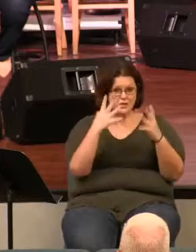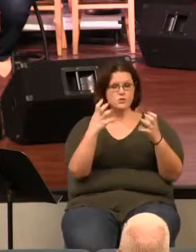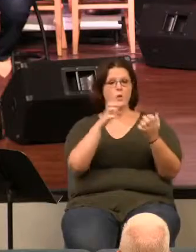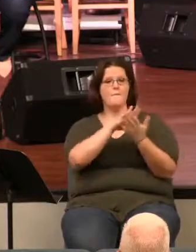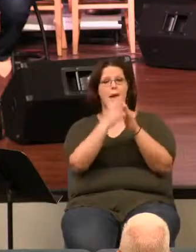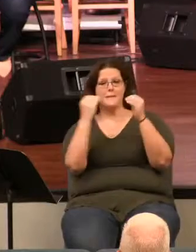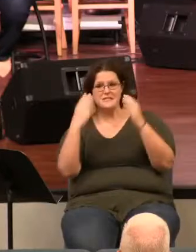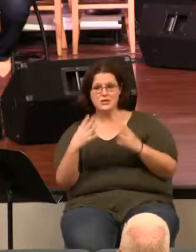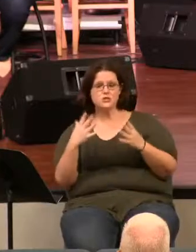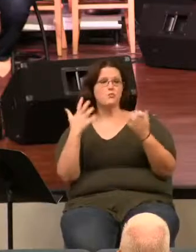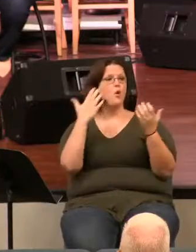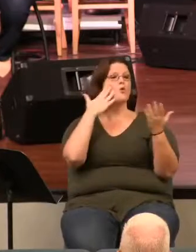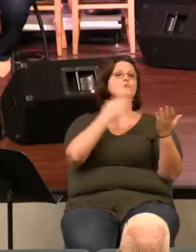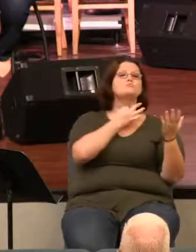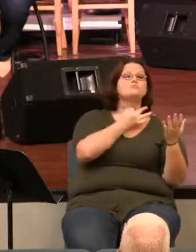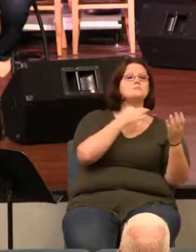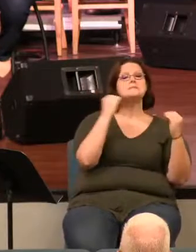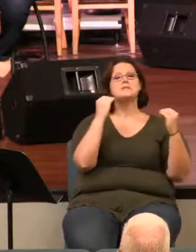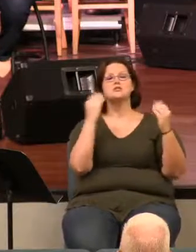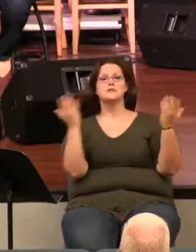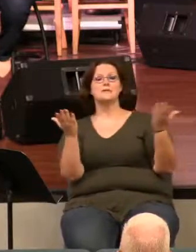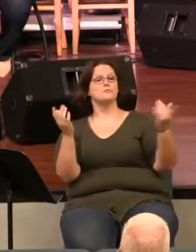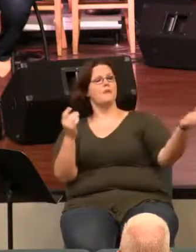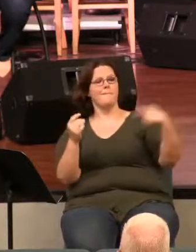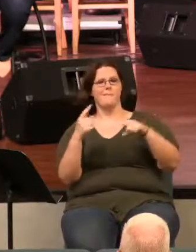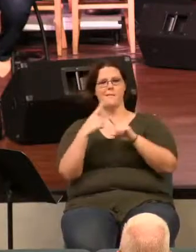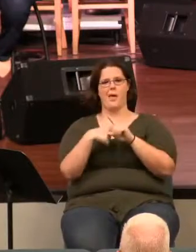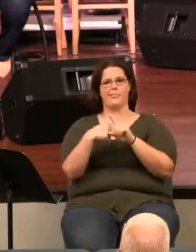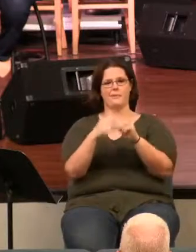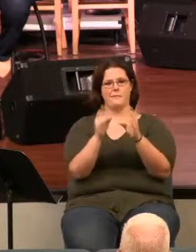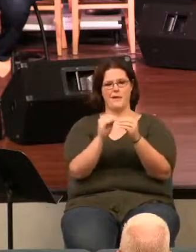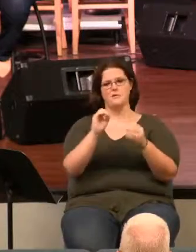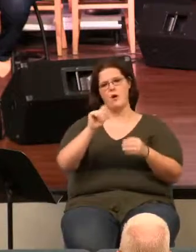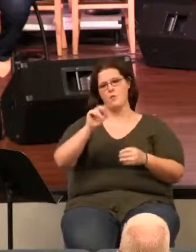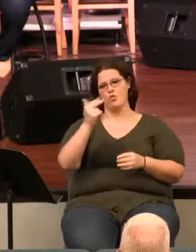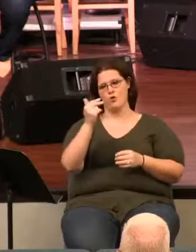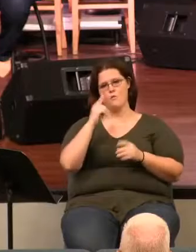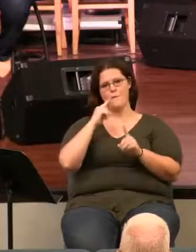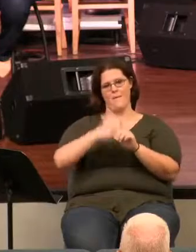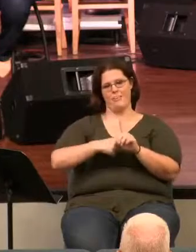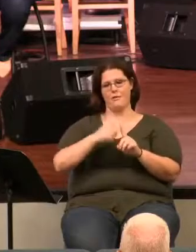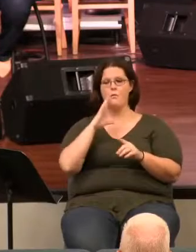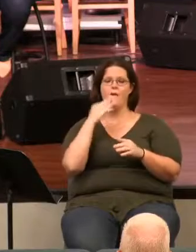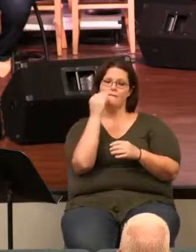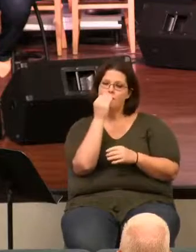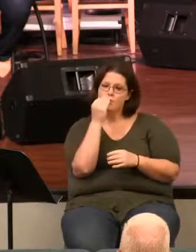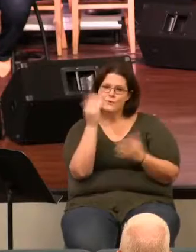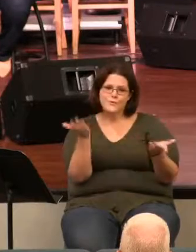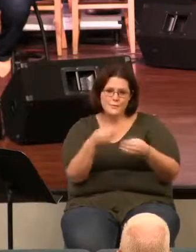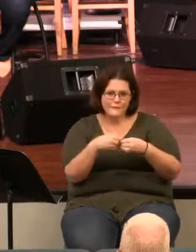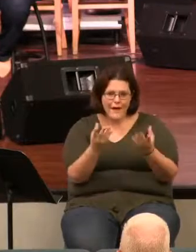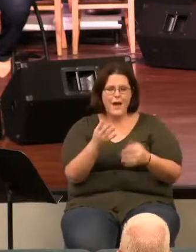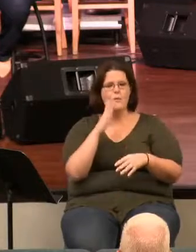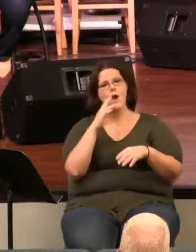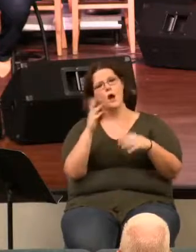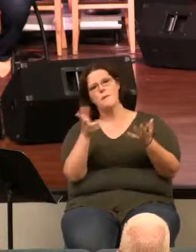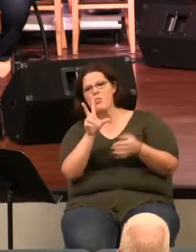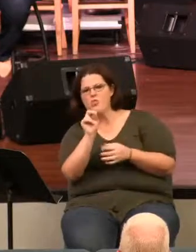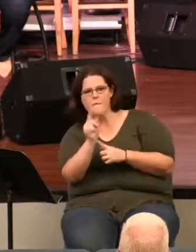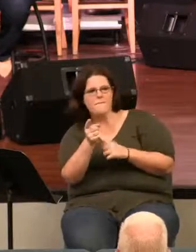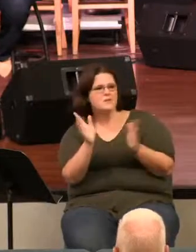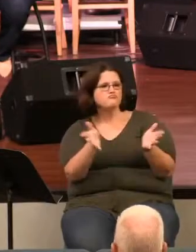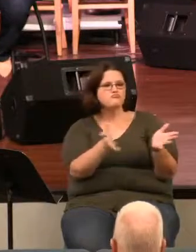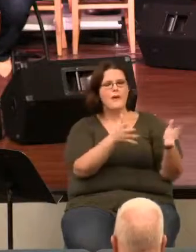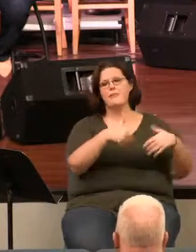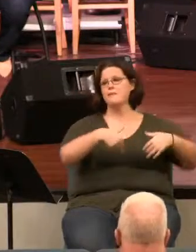want to know what we do for teaching, we encourage you to come to those monthly meetings. We'll feed you, and then I'll spend about 30 minutes with you, and then we'll get